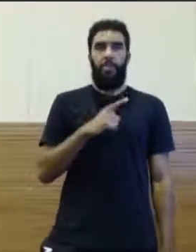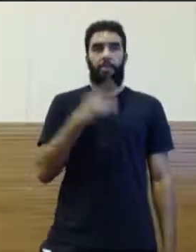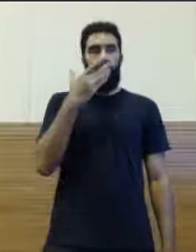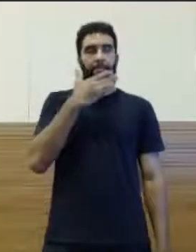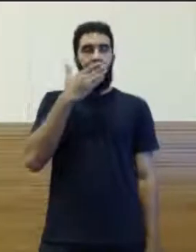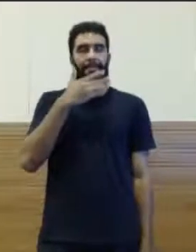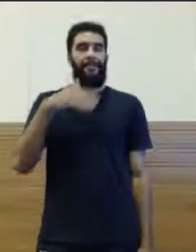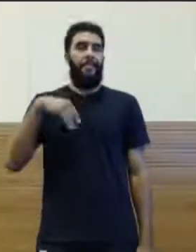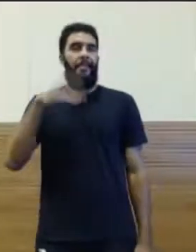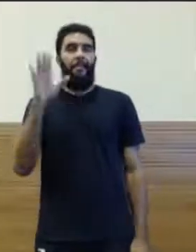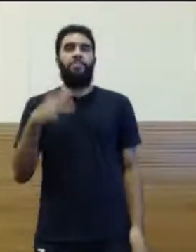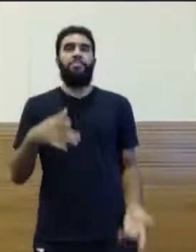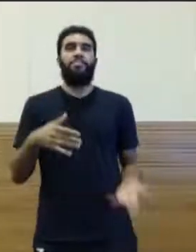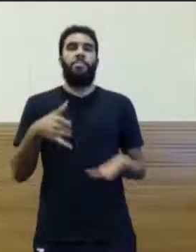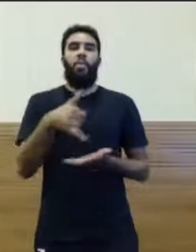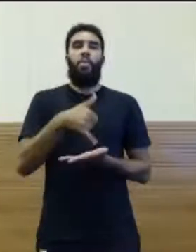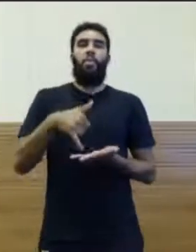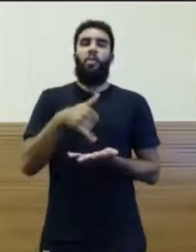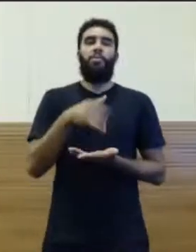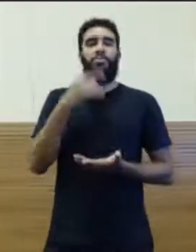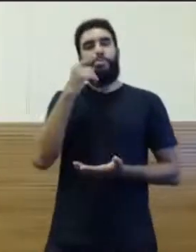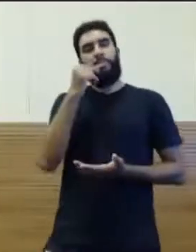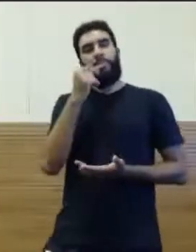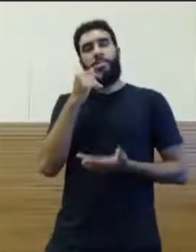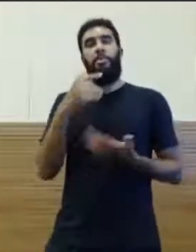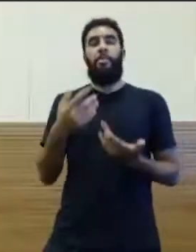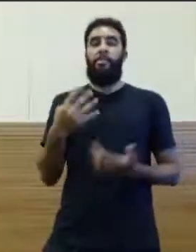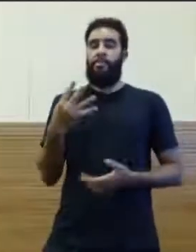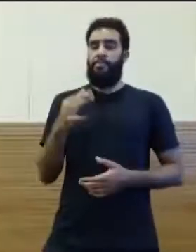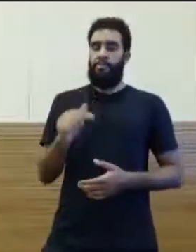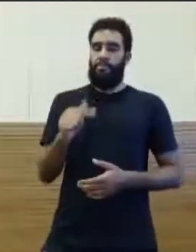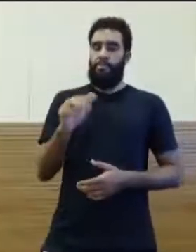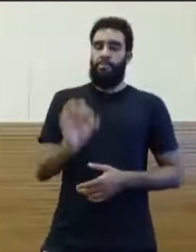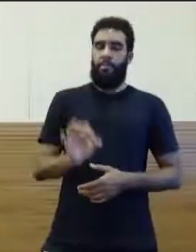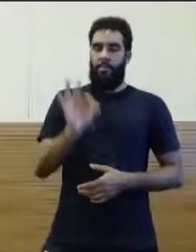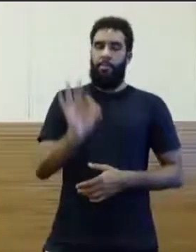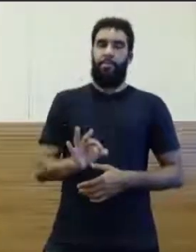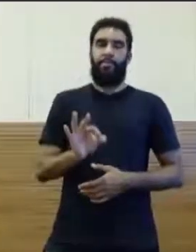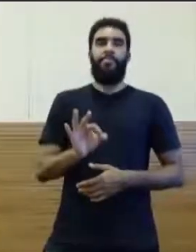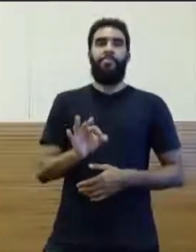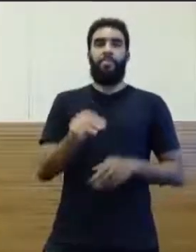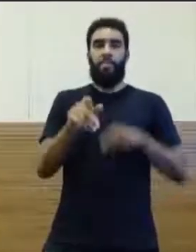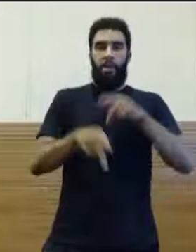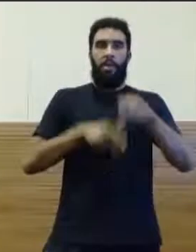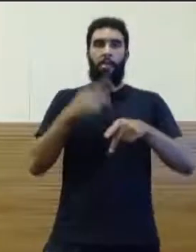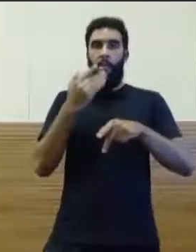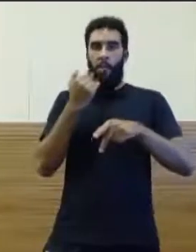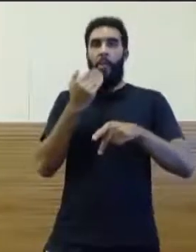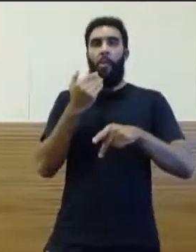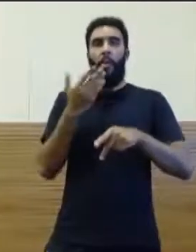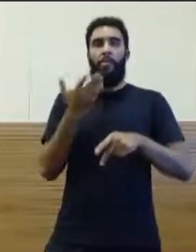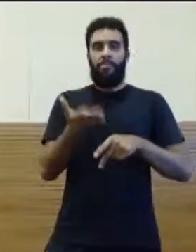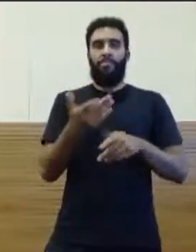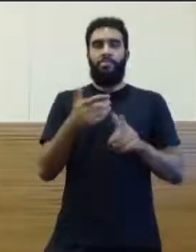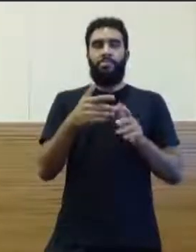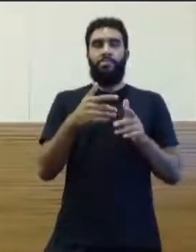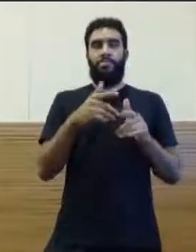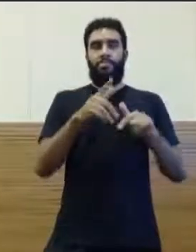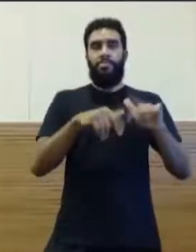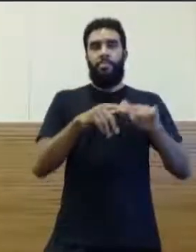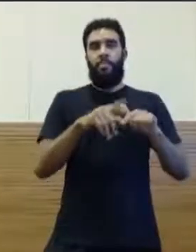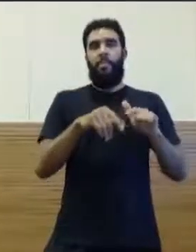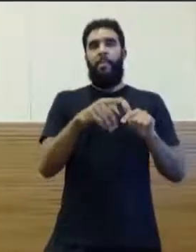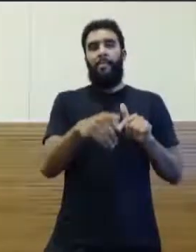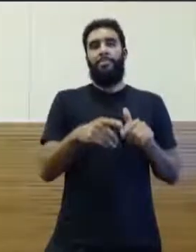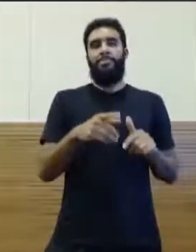that have a high level of sugar, sodium, and 47% of the population eats this kind of products